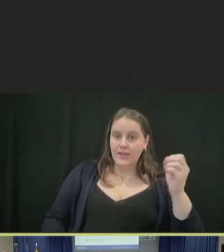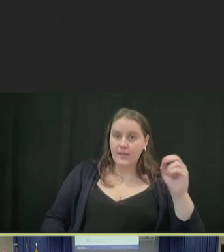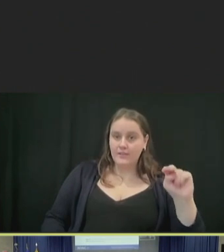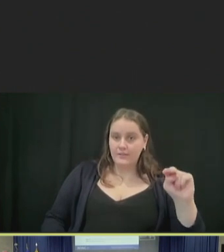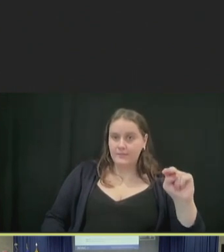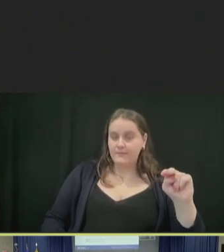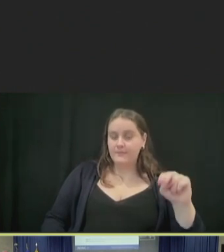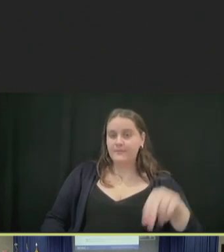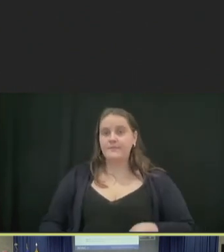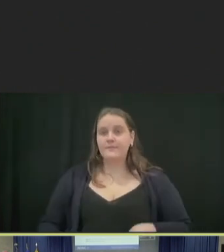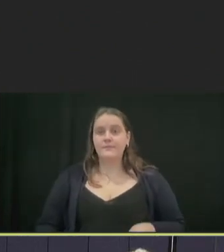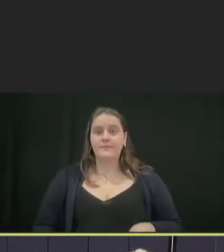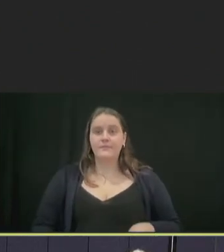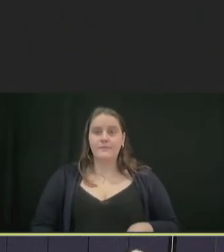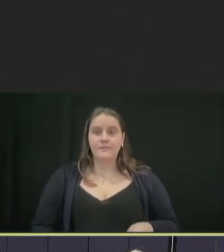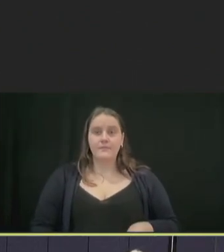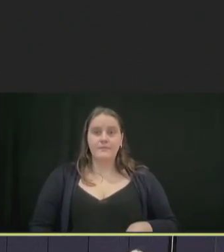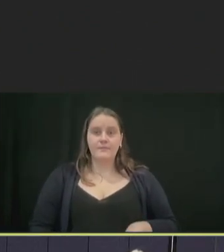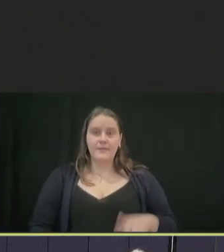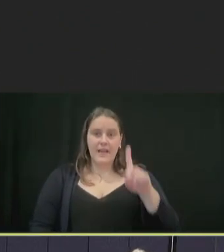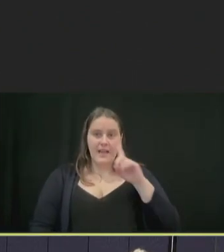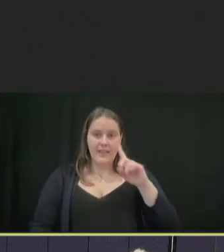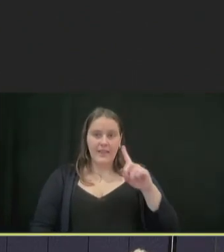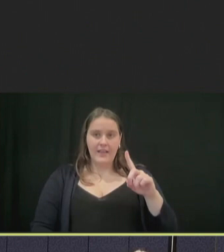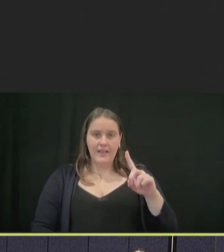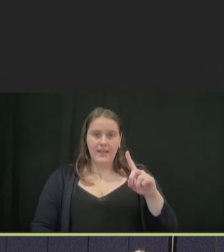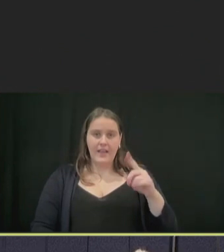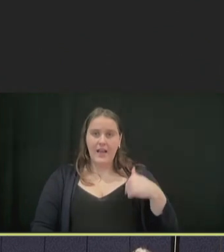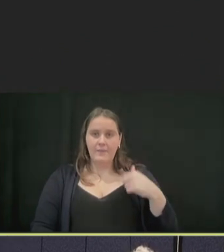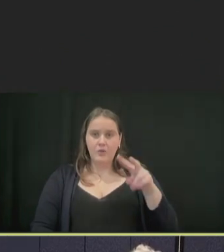I don't know if we're done with this one because I'm going to jump back to